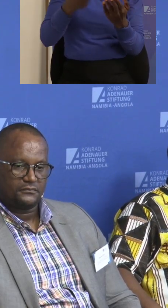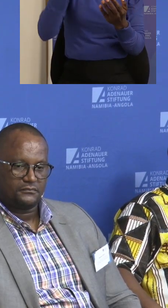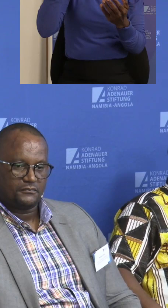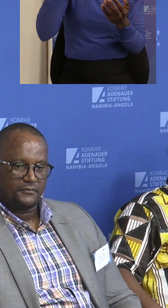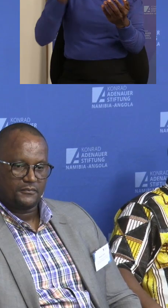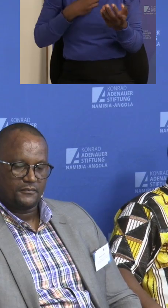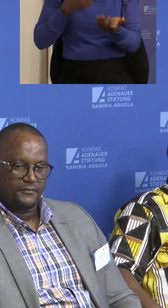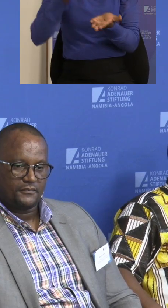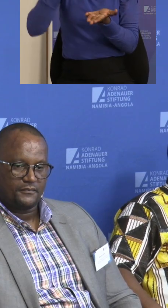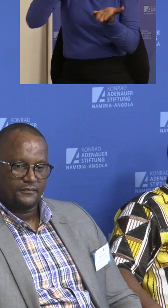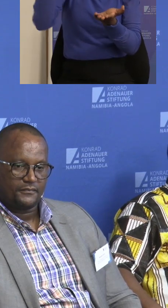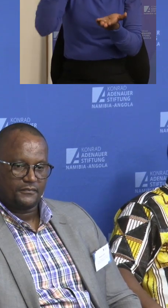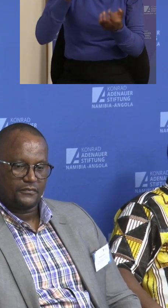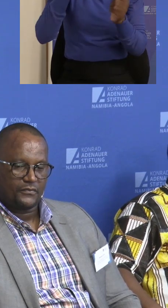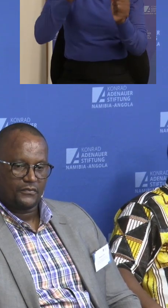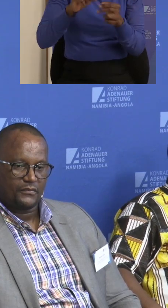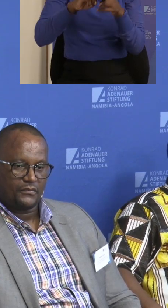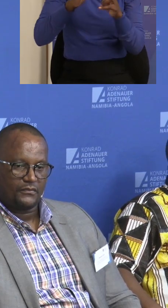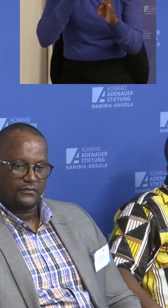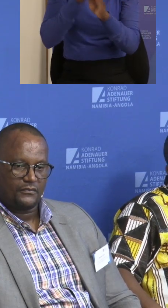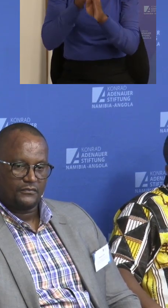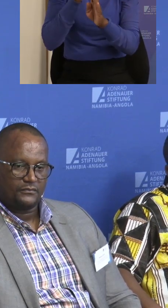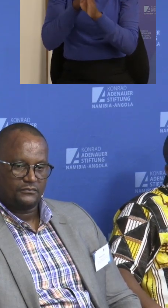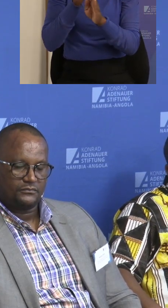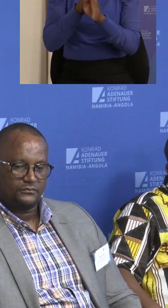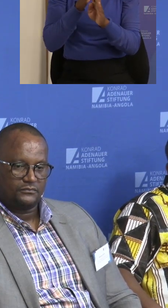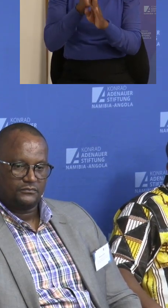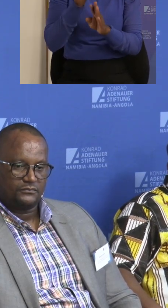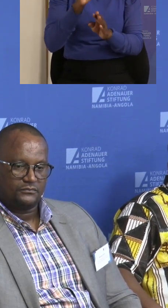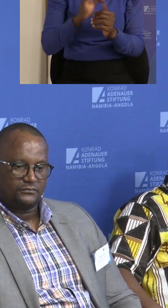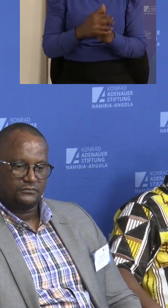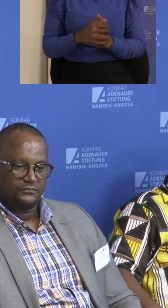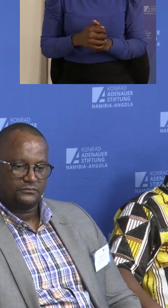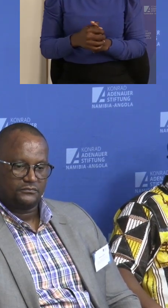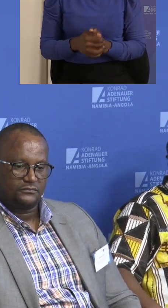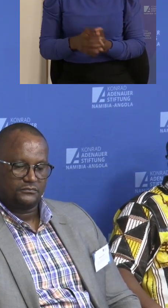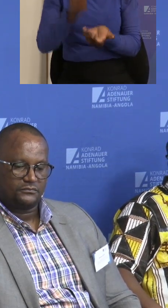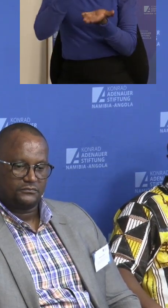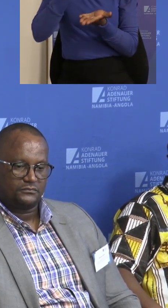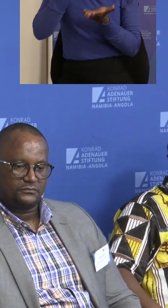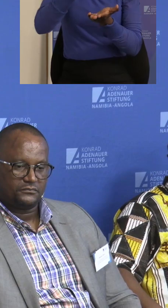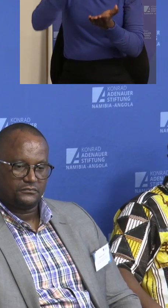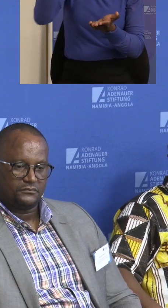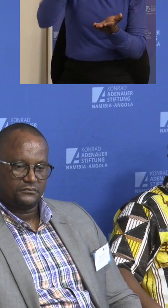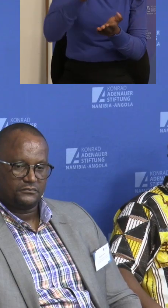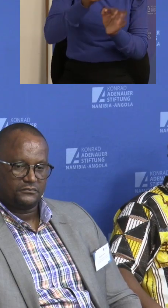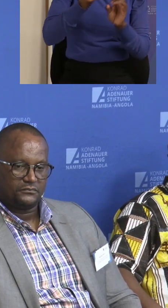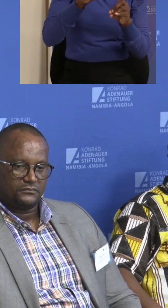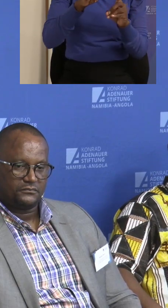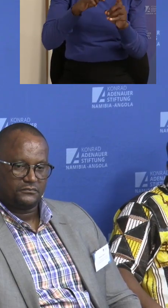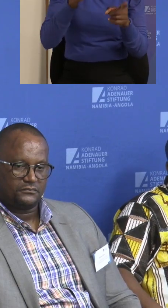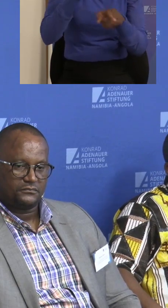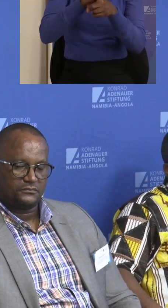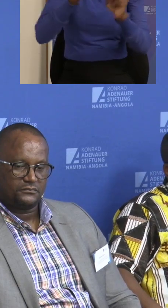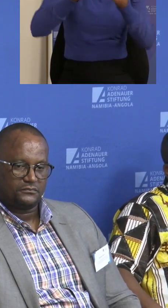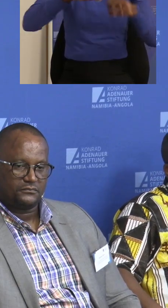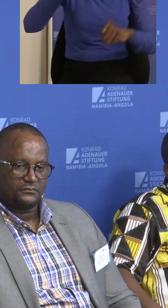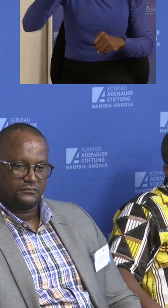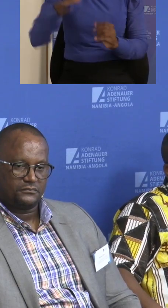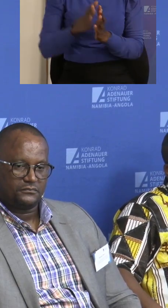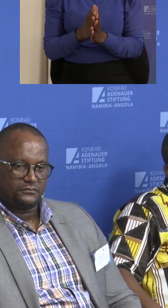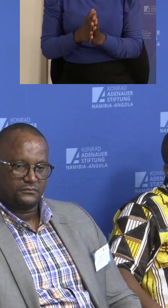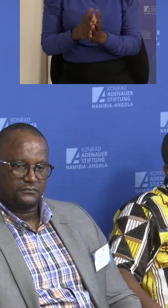amount. Allocating such much investment to education is definitely the right move. But what about